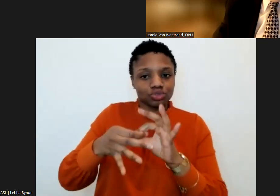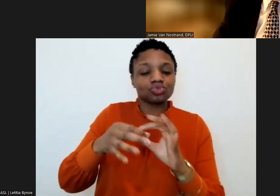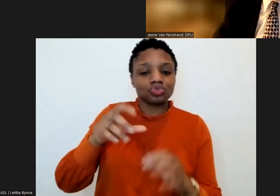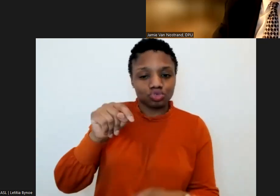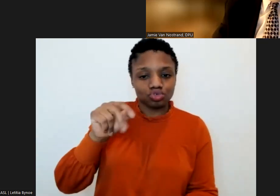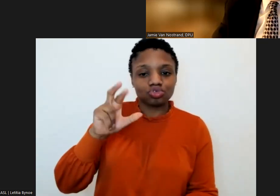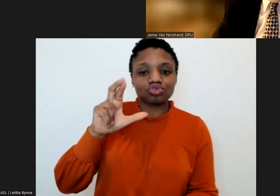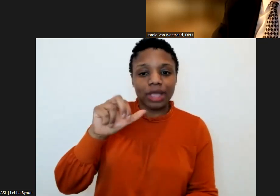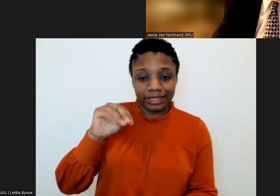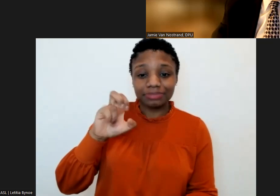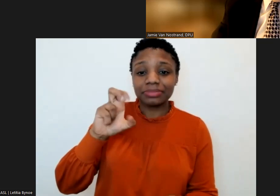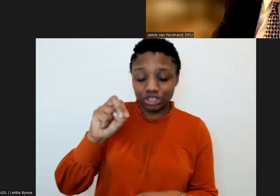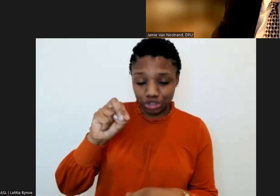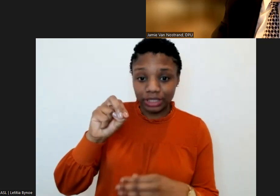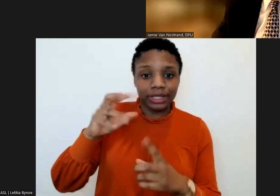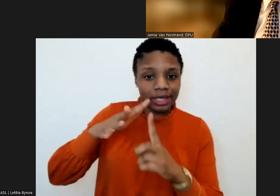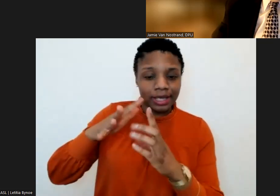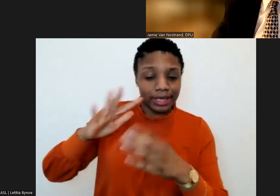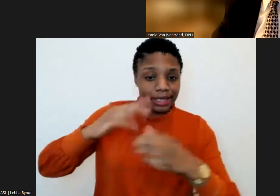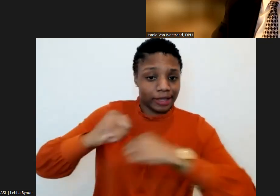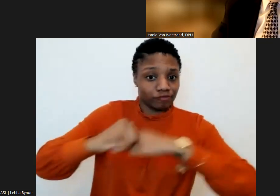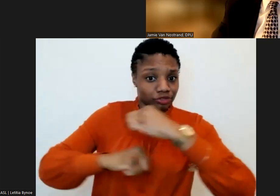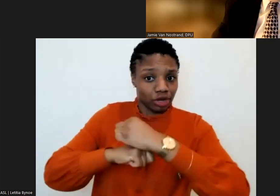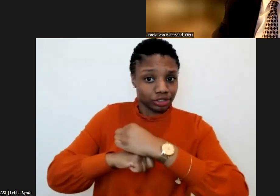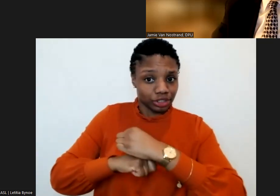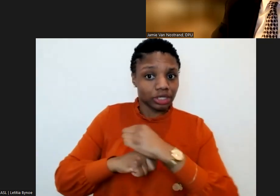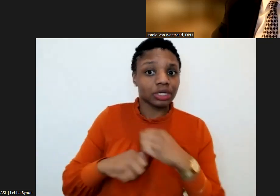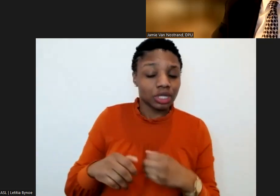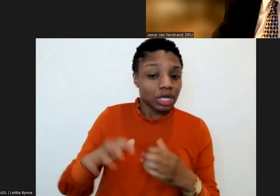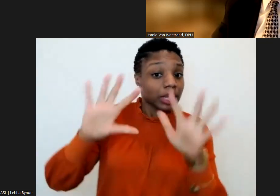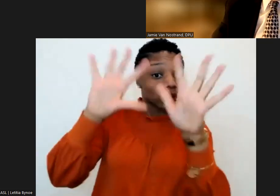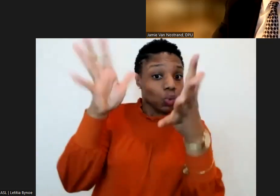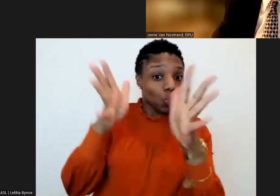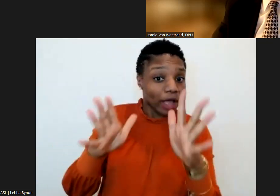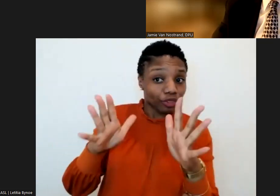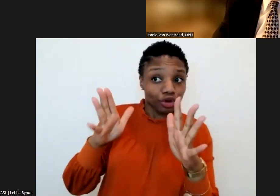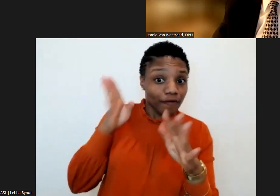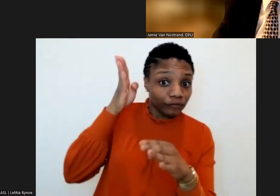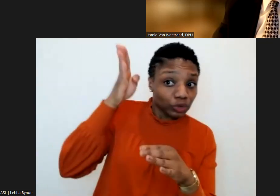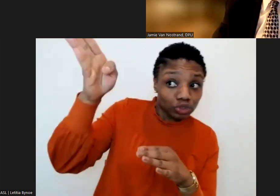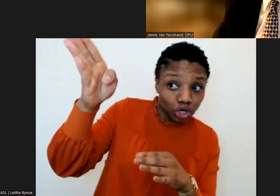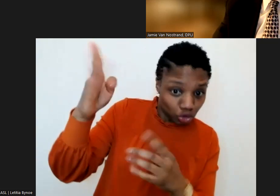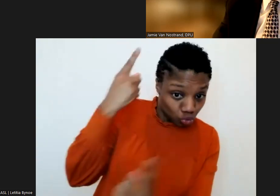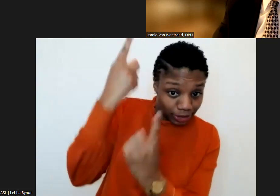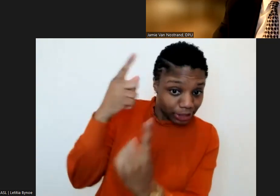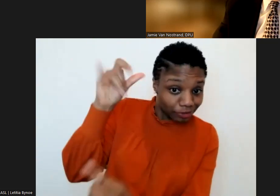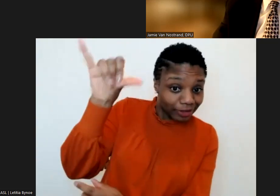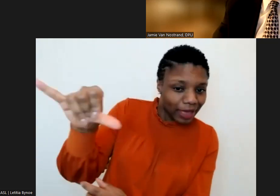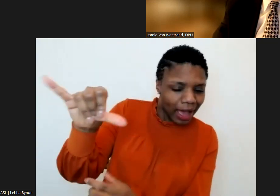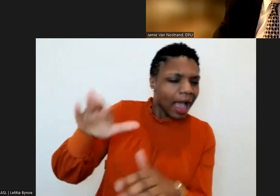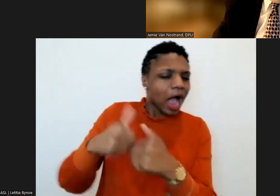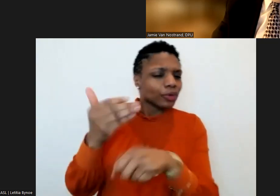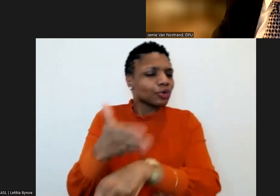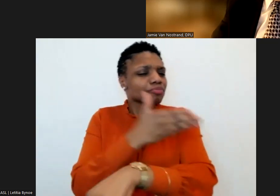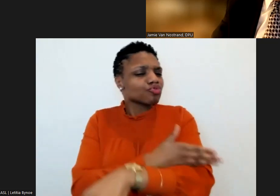Are you anticipating future climate, extreme weather events? Are you taking that into account? What are you doing to improve the resilience of your